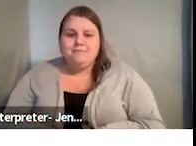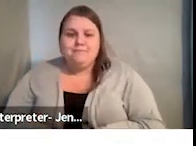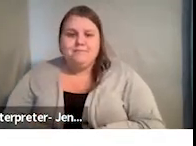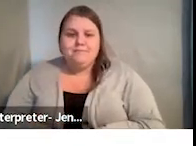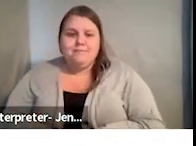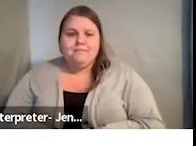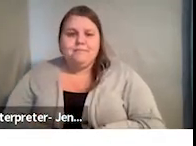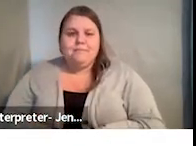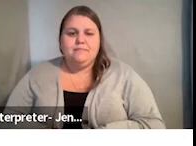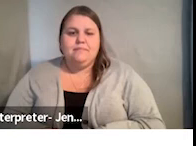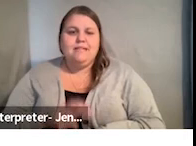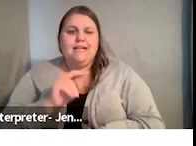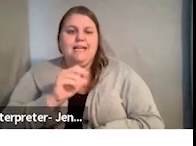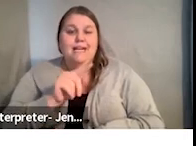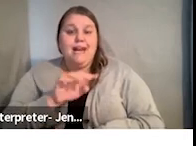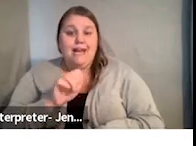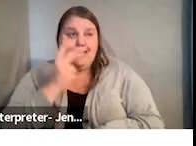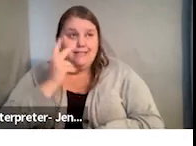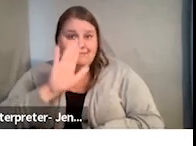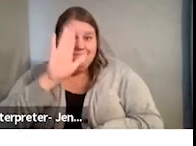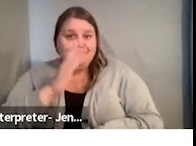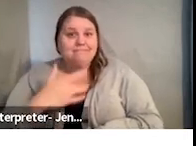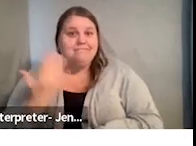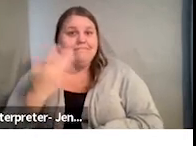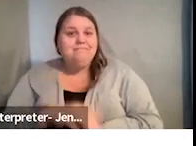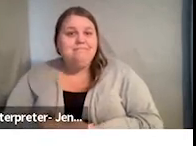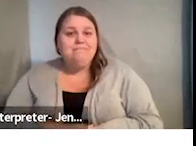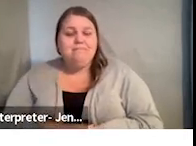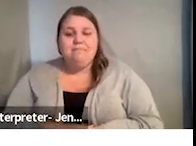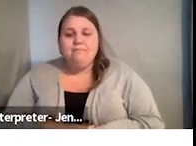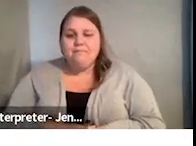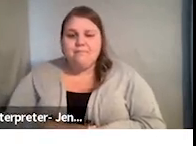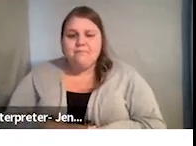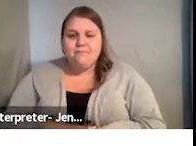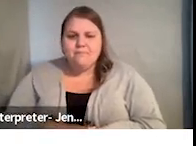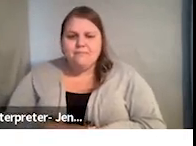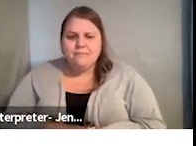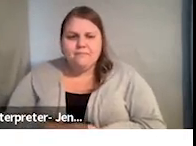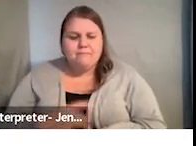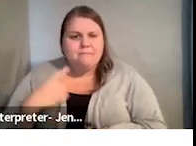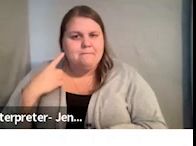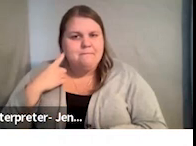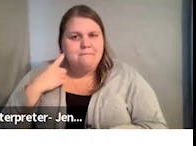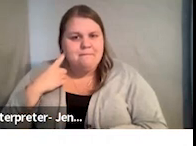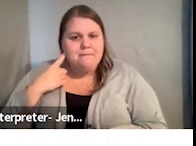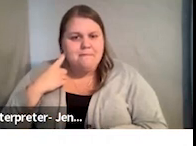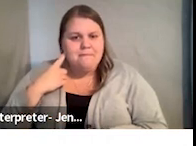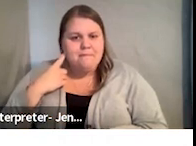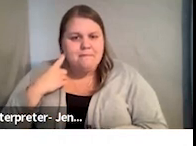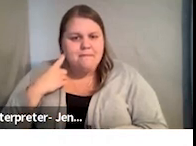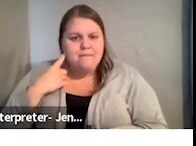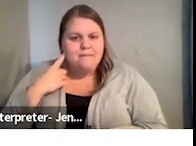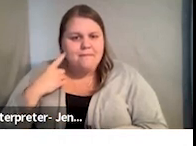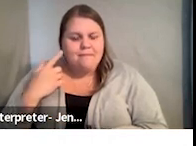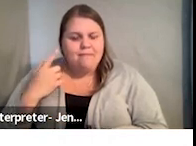Oh, Nate, I do see that you have your hand up. I don't know if I count because I'm internal, but I'm curious, Naoka, do you have any